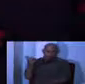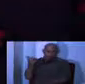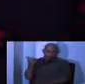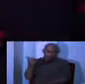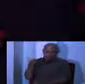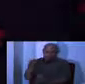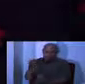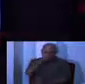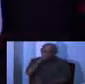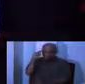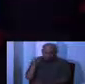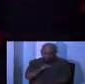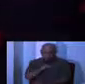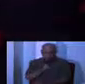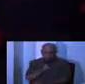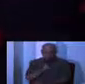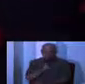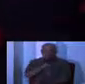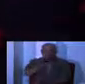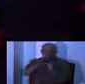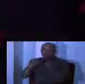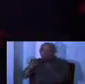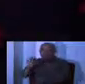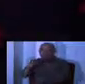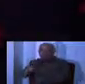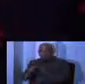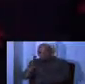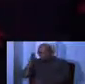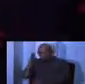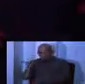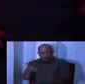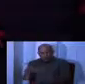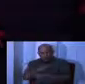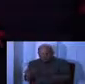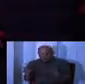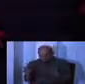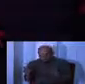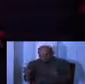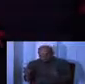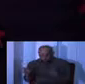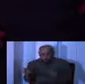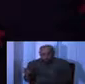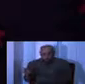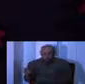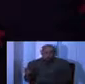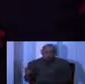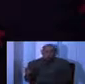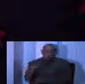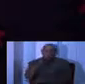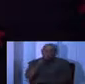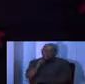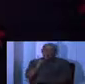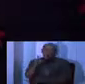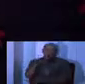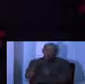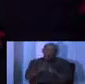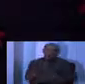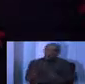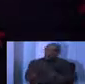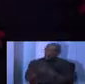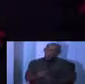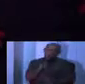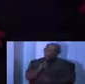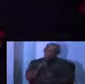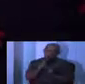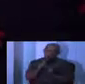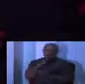when Mary and Joseph got to Bethlehem, there would have been a room ready for them. This is not a perfect story in a